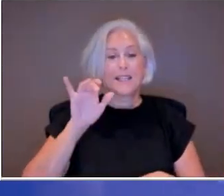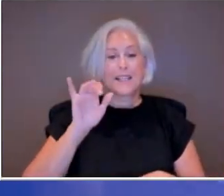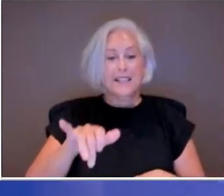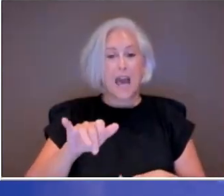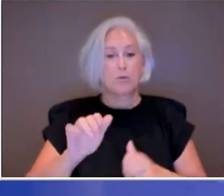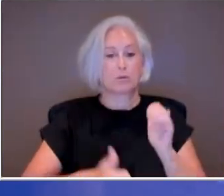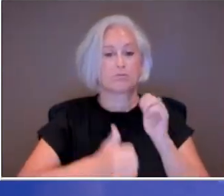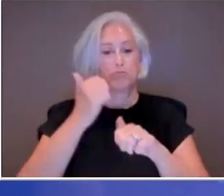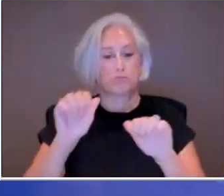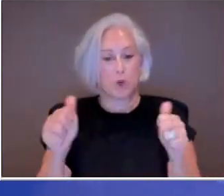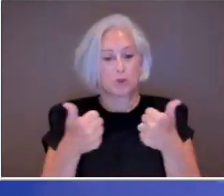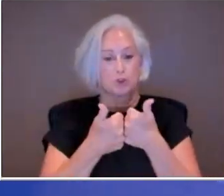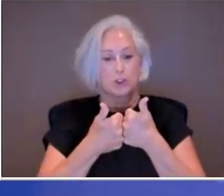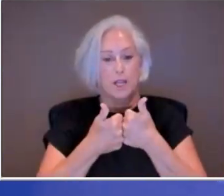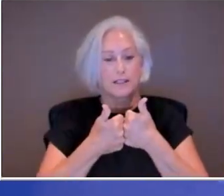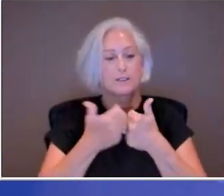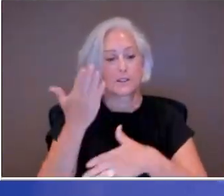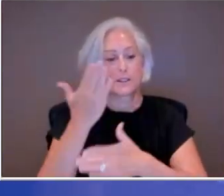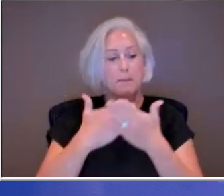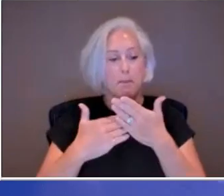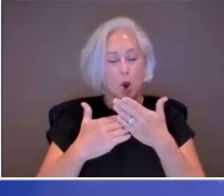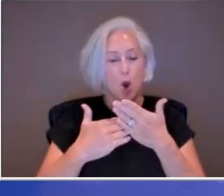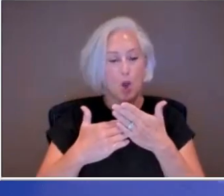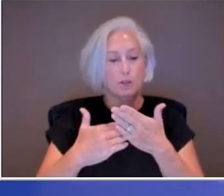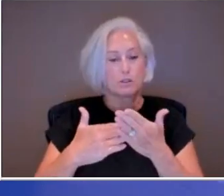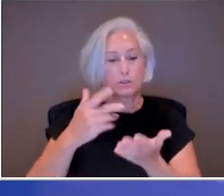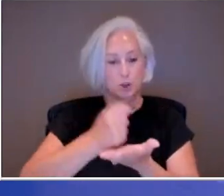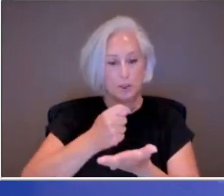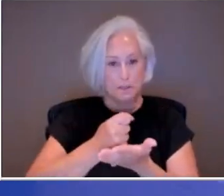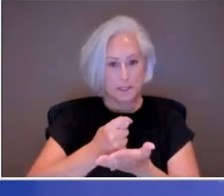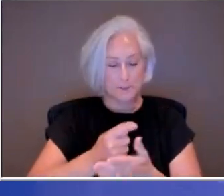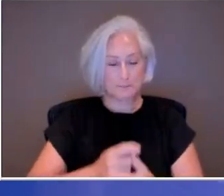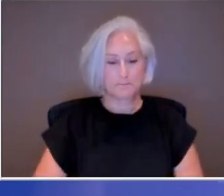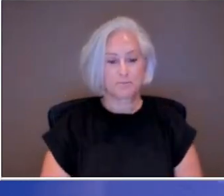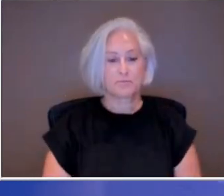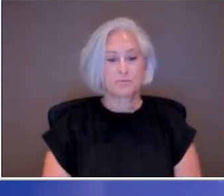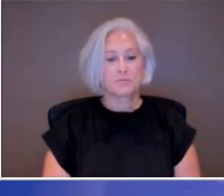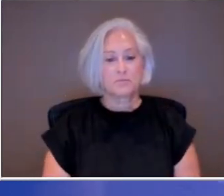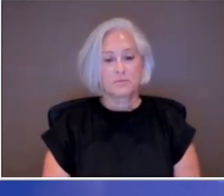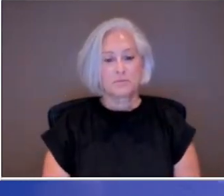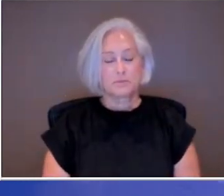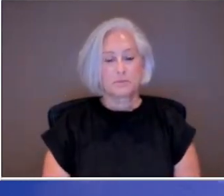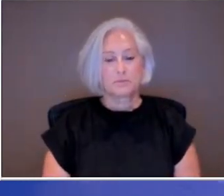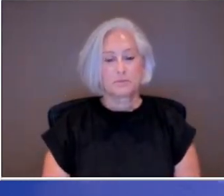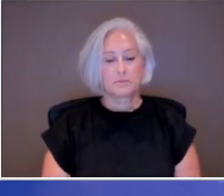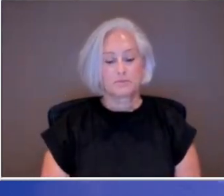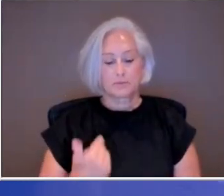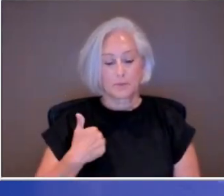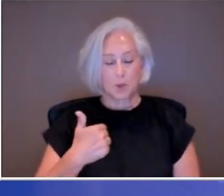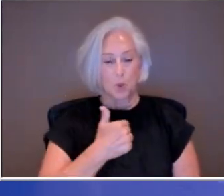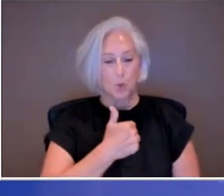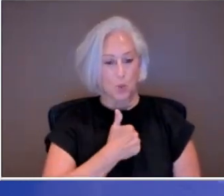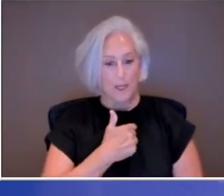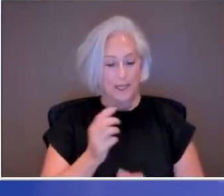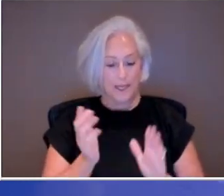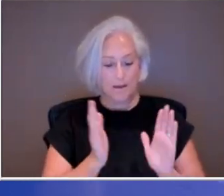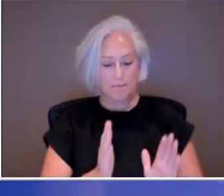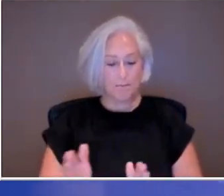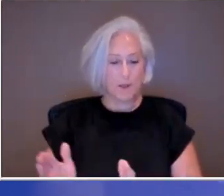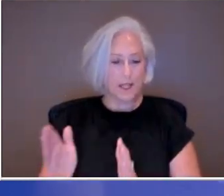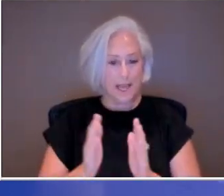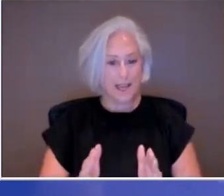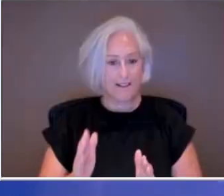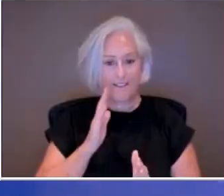of the treatment. But we had arranged for a very close sister of mine, my